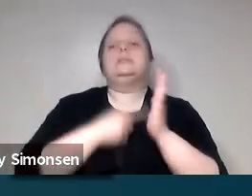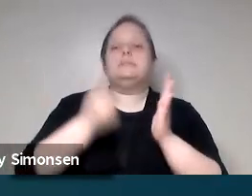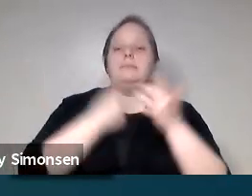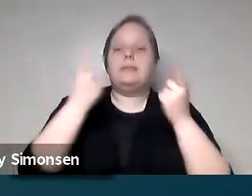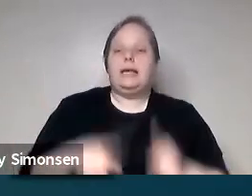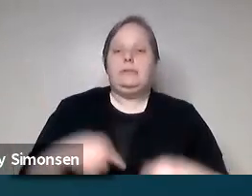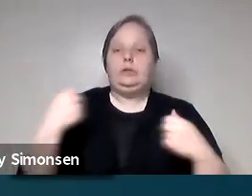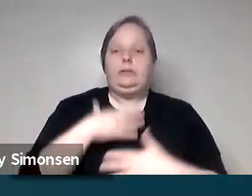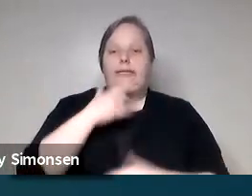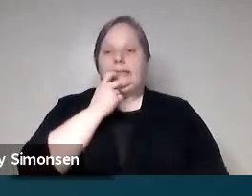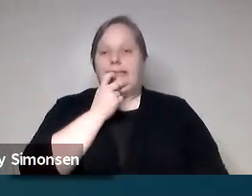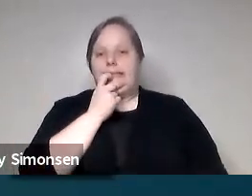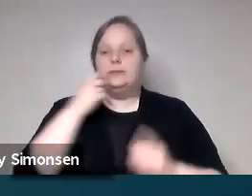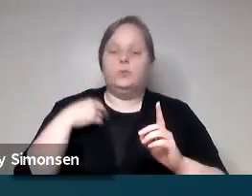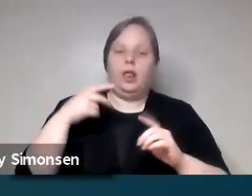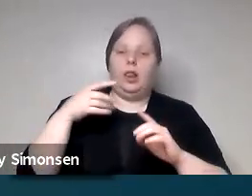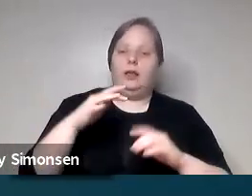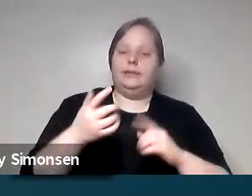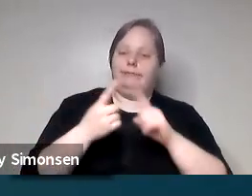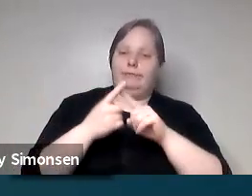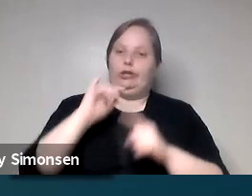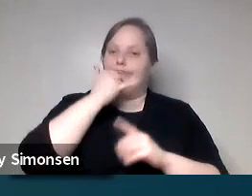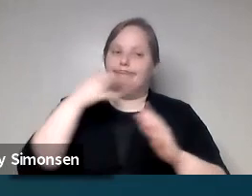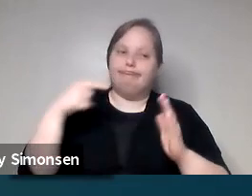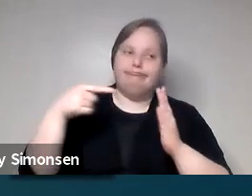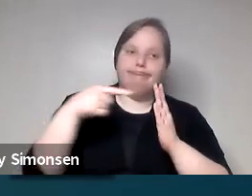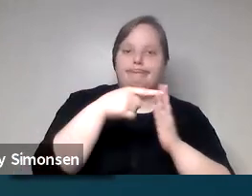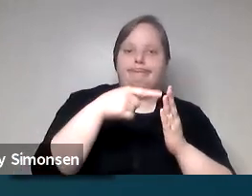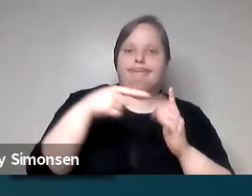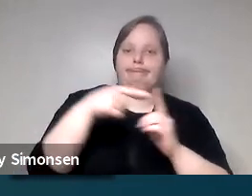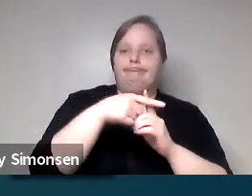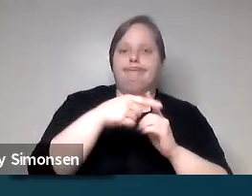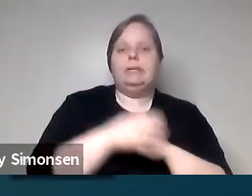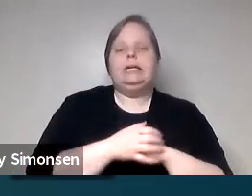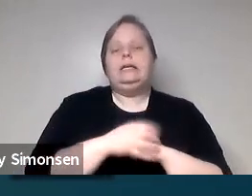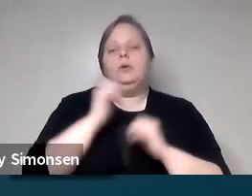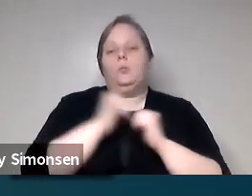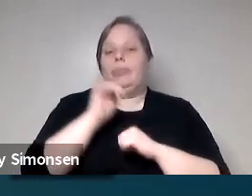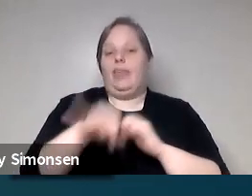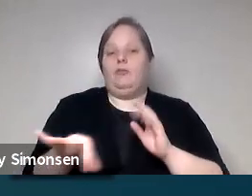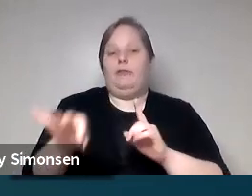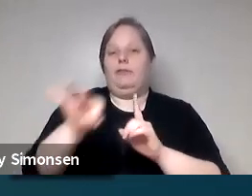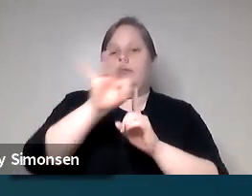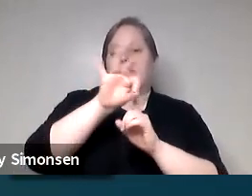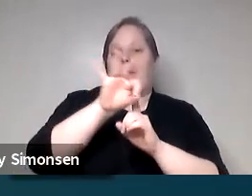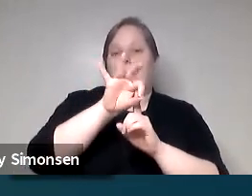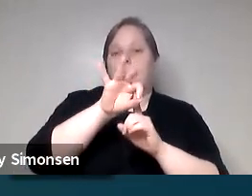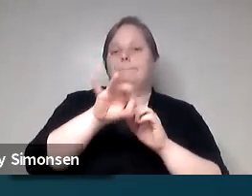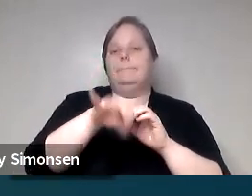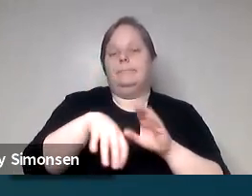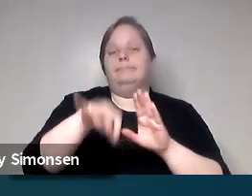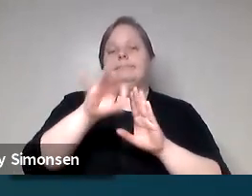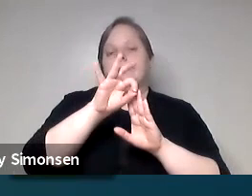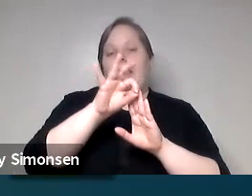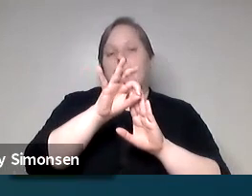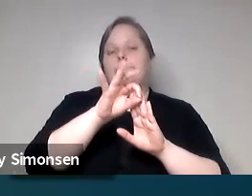you're going to stick your finger in the socket. With this, there's a bump dot above it. You find your bump dot